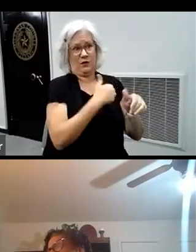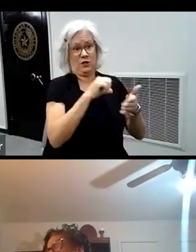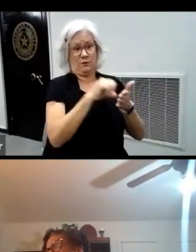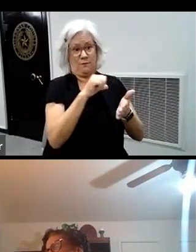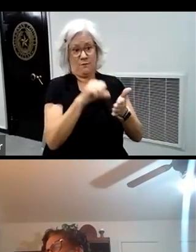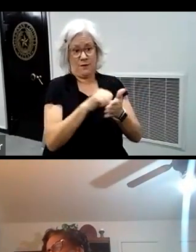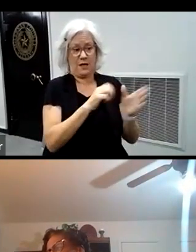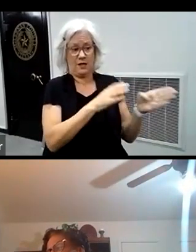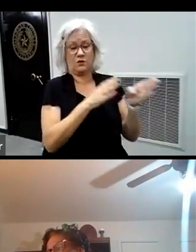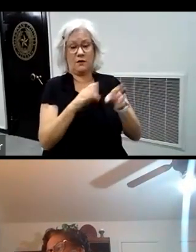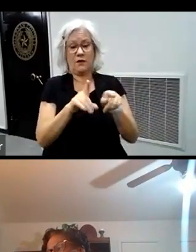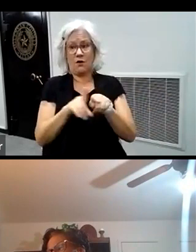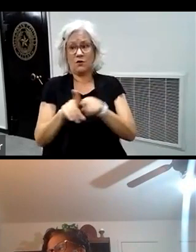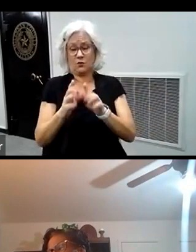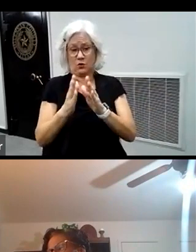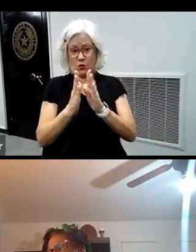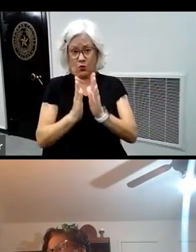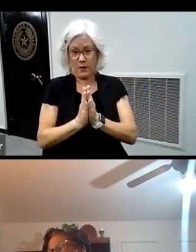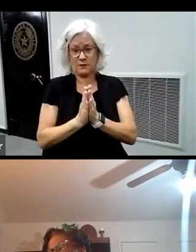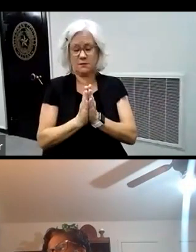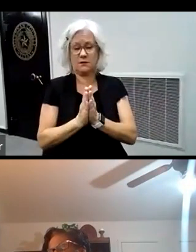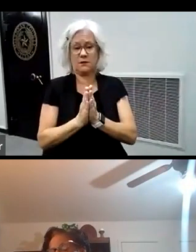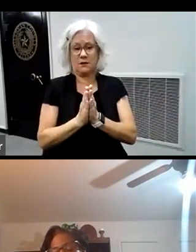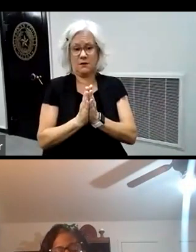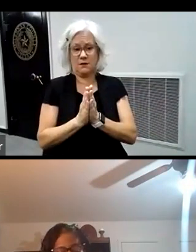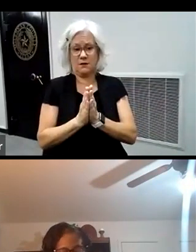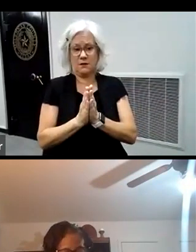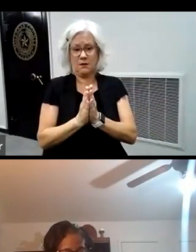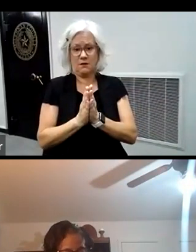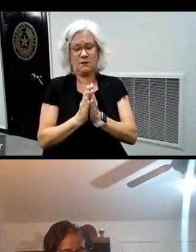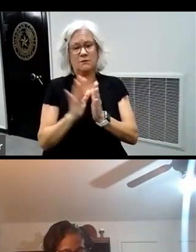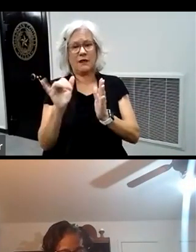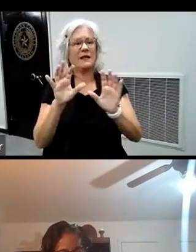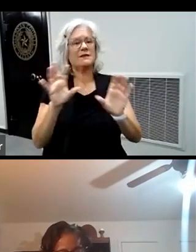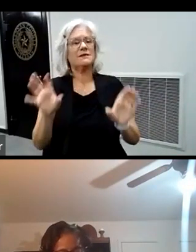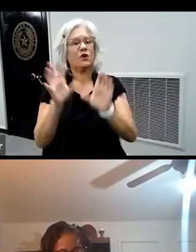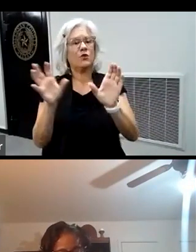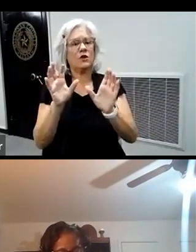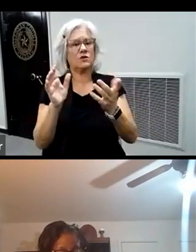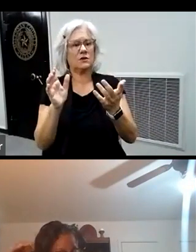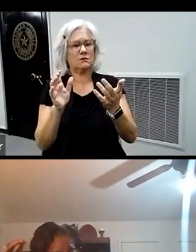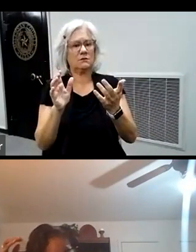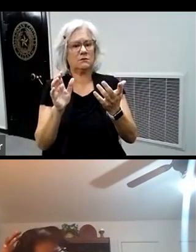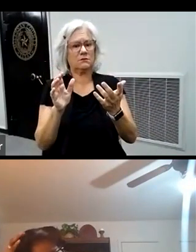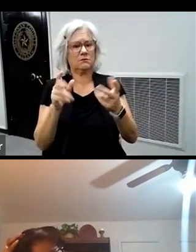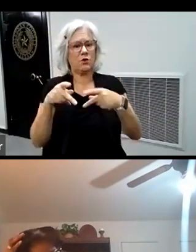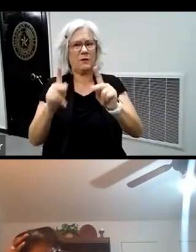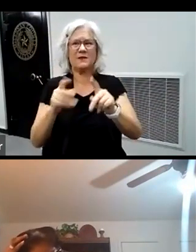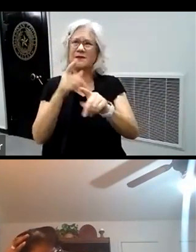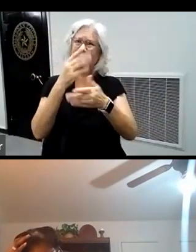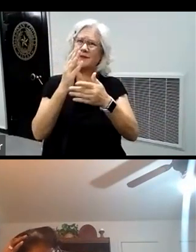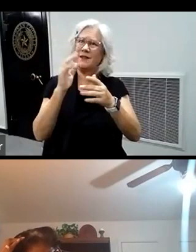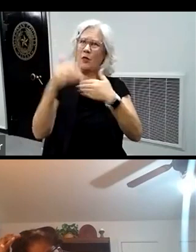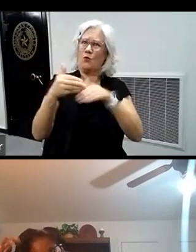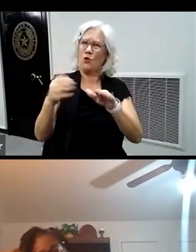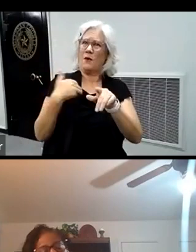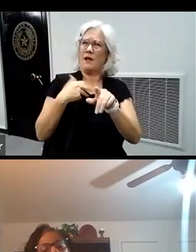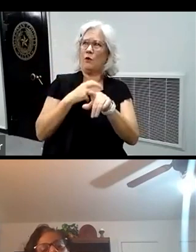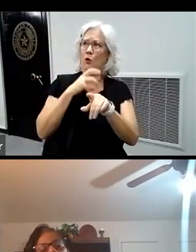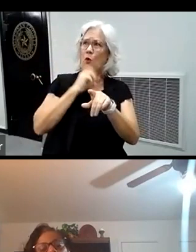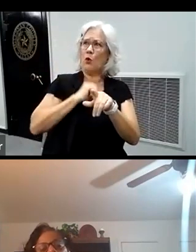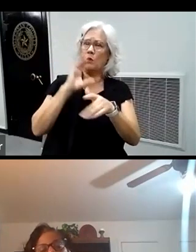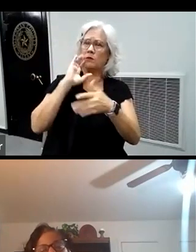also request a law library kind of a decoration allowance. There are some old bar photograph